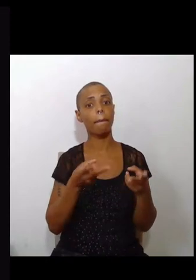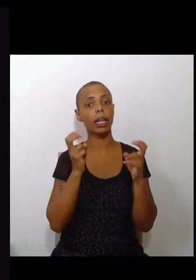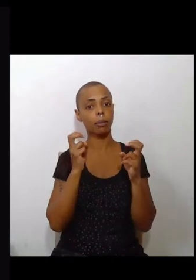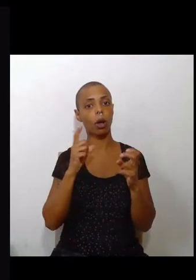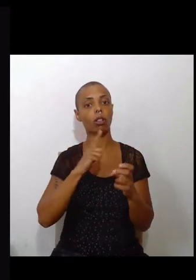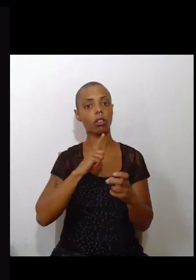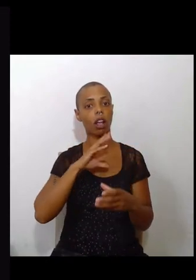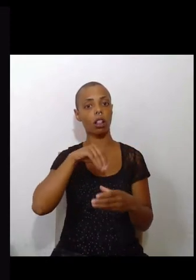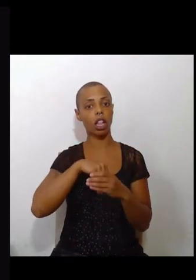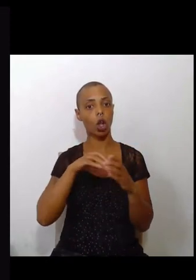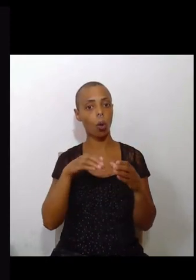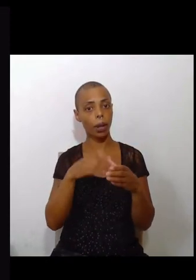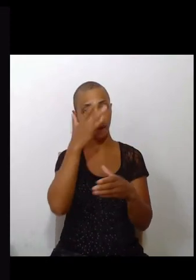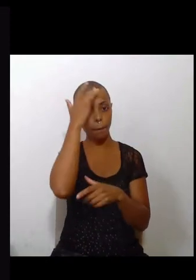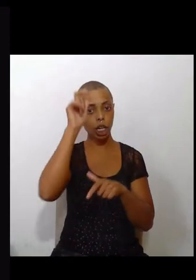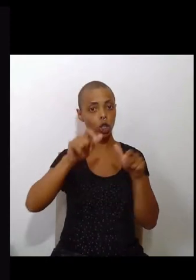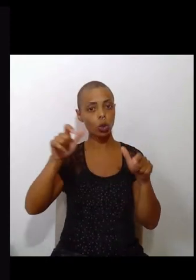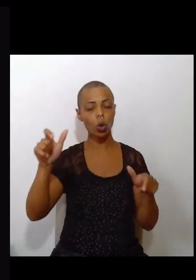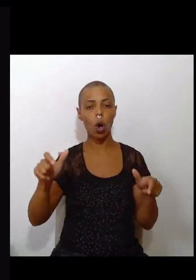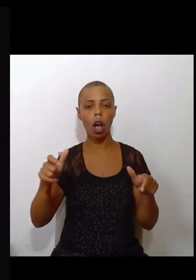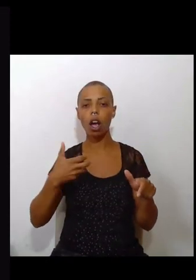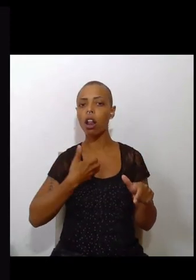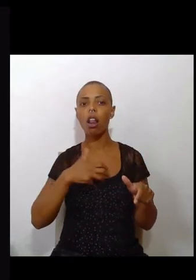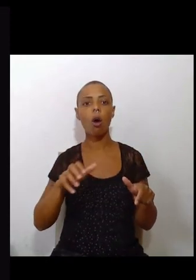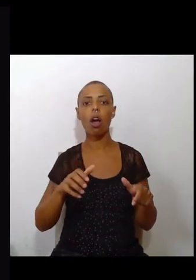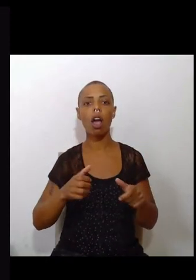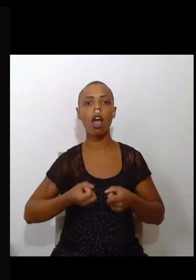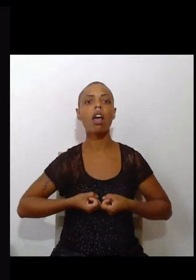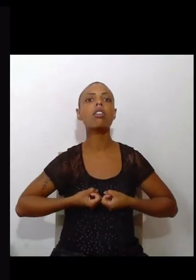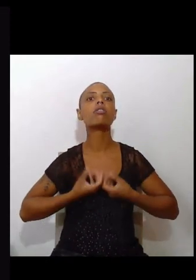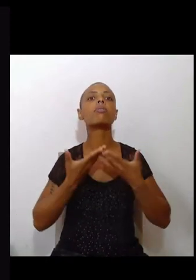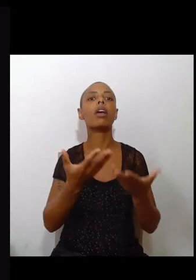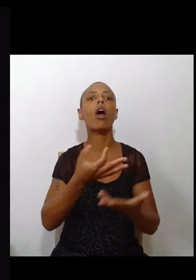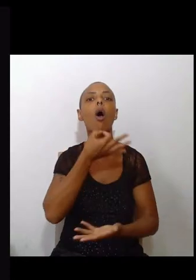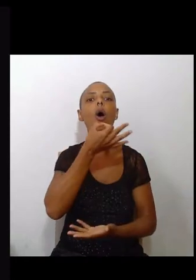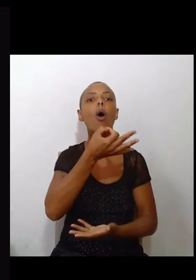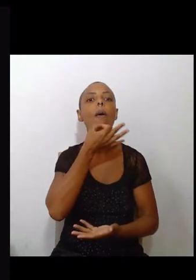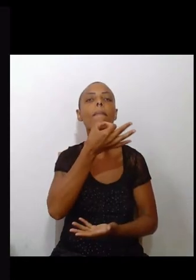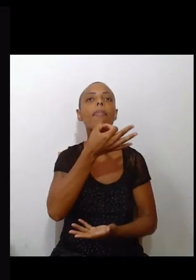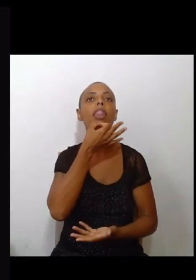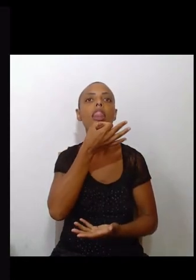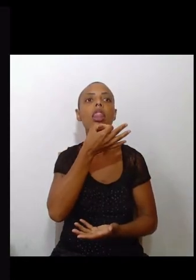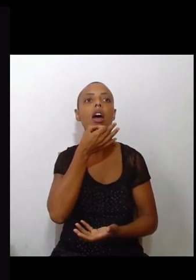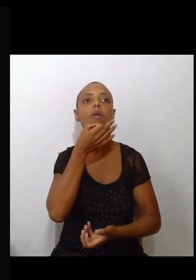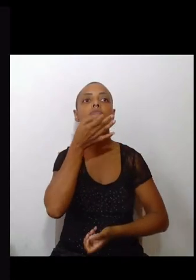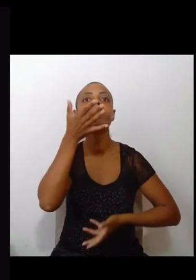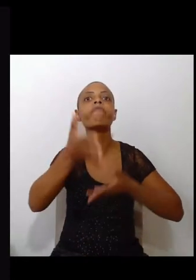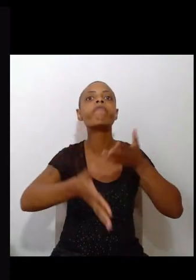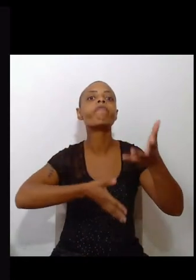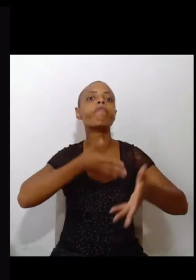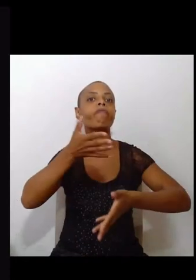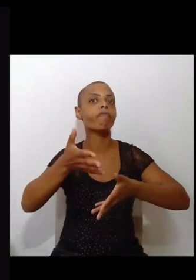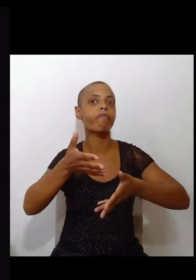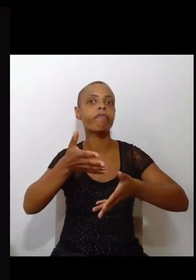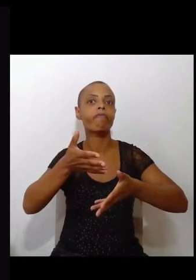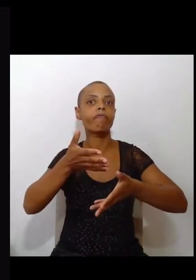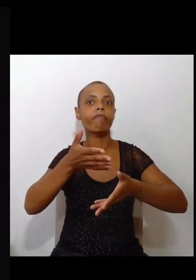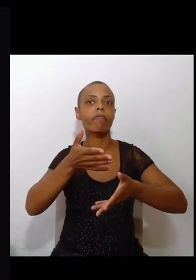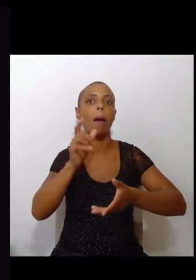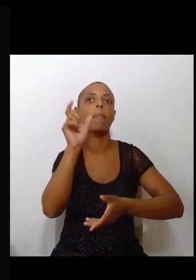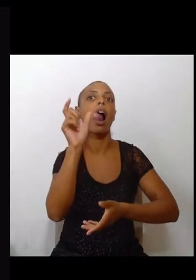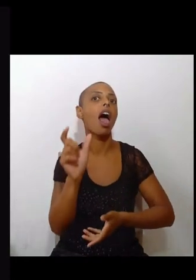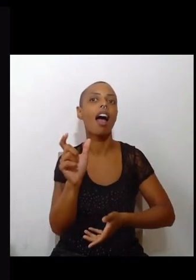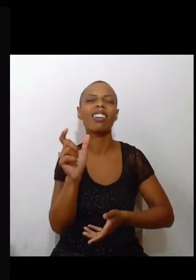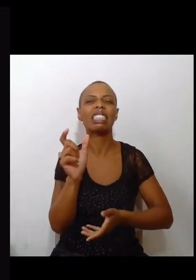to voice their opinion using words so we do it through ART and we just